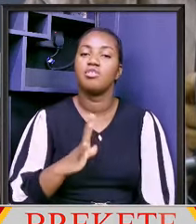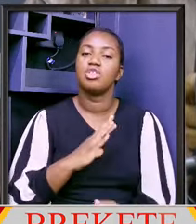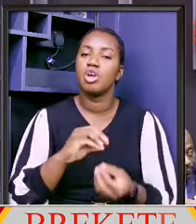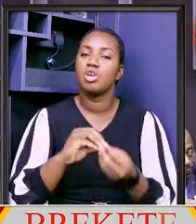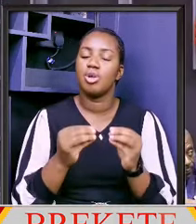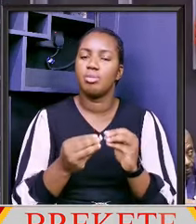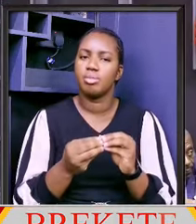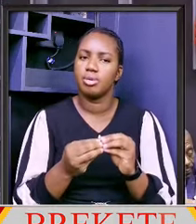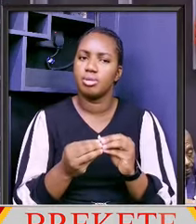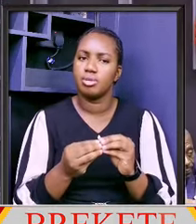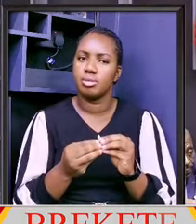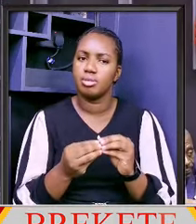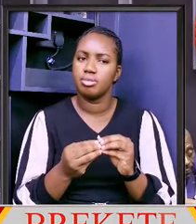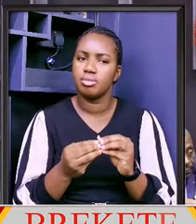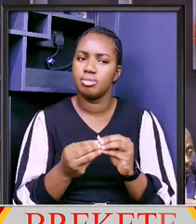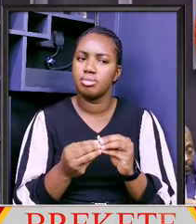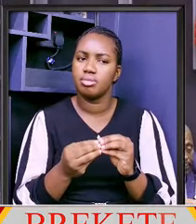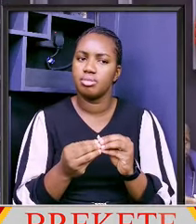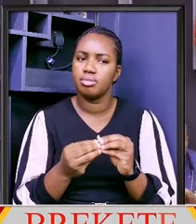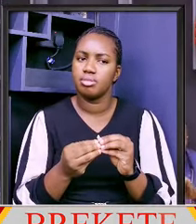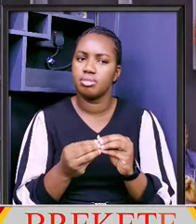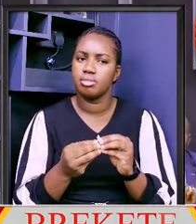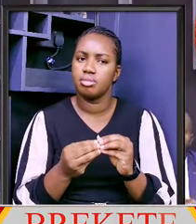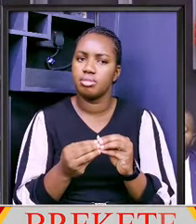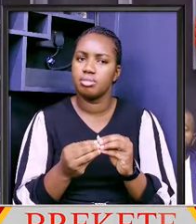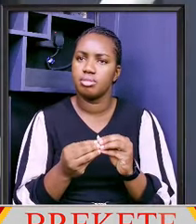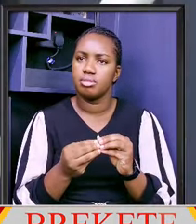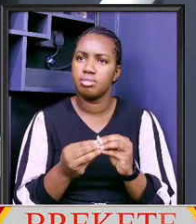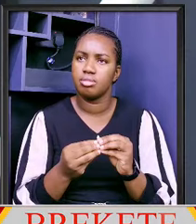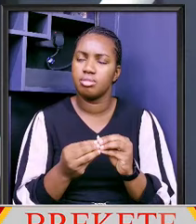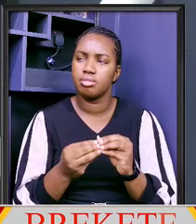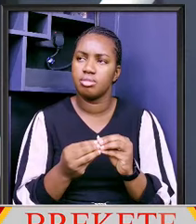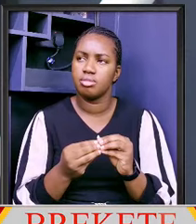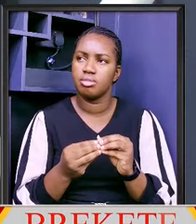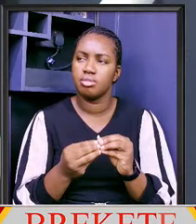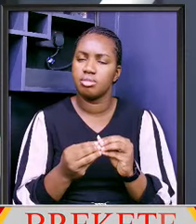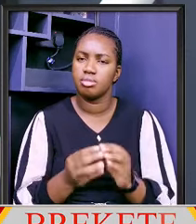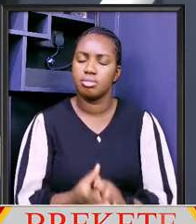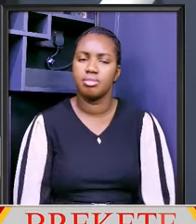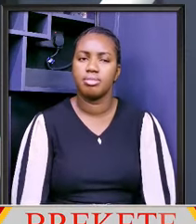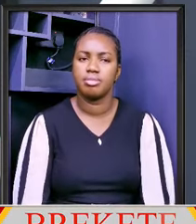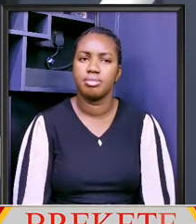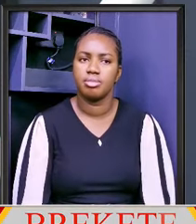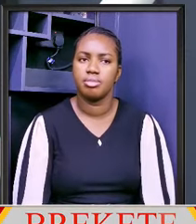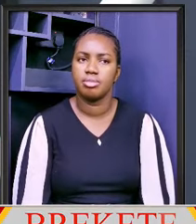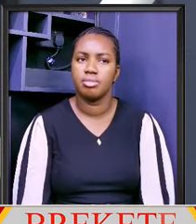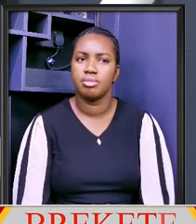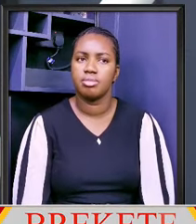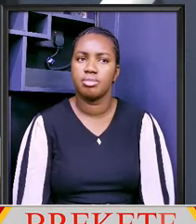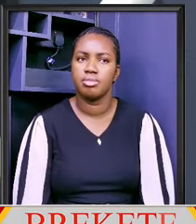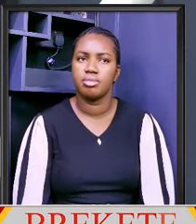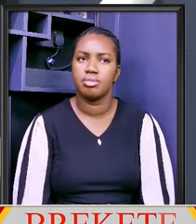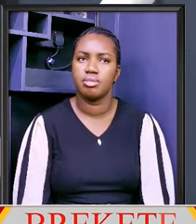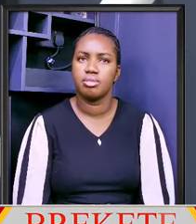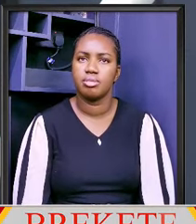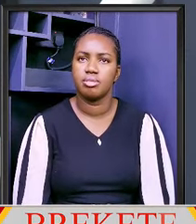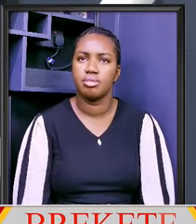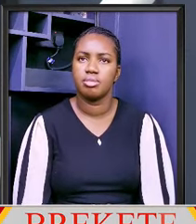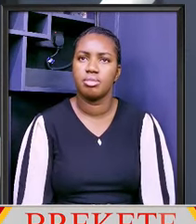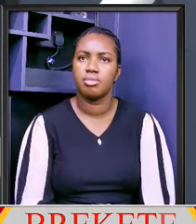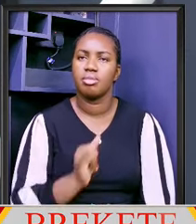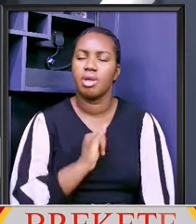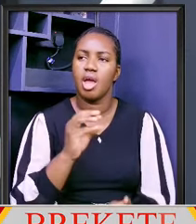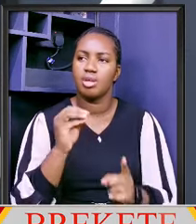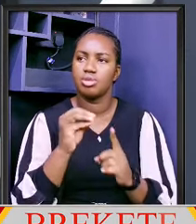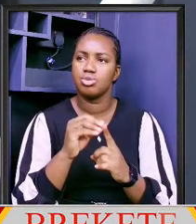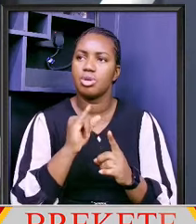Maybe it may be official, it may be personal. Yes, sir. And Actually, I too am watching the programs. I know,